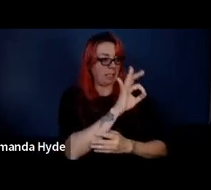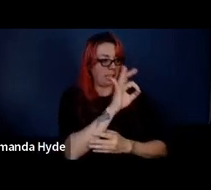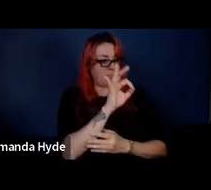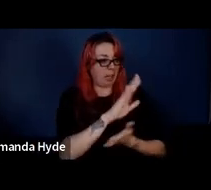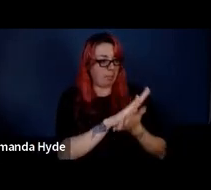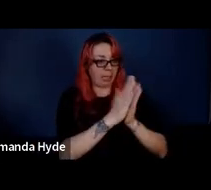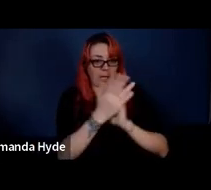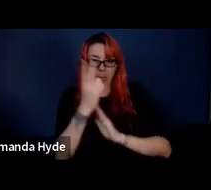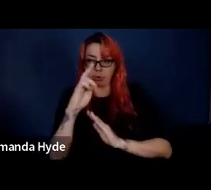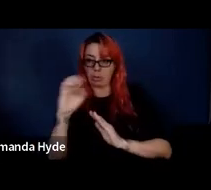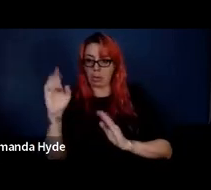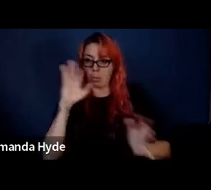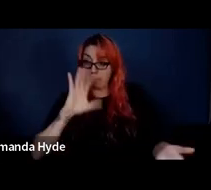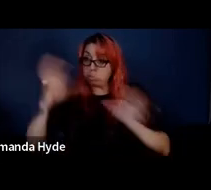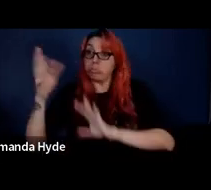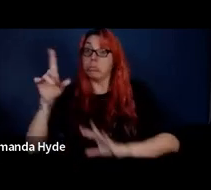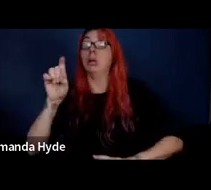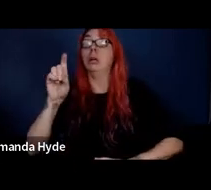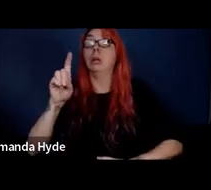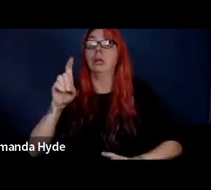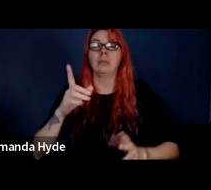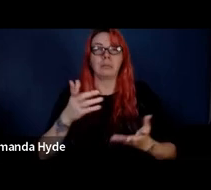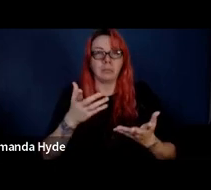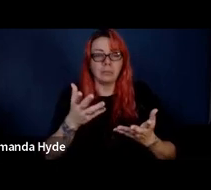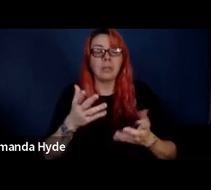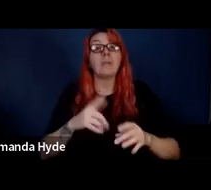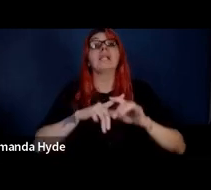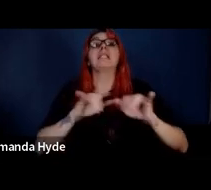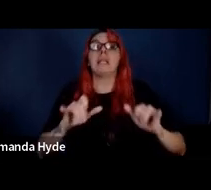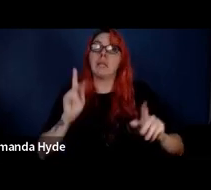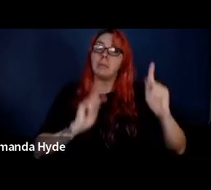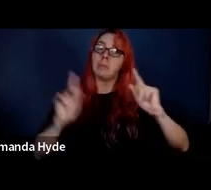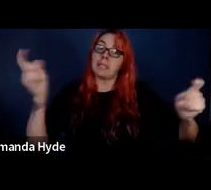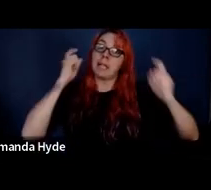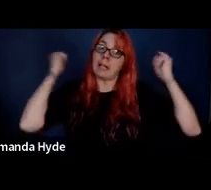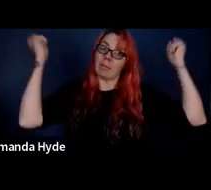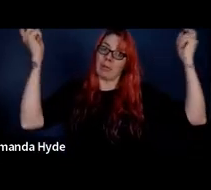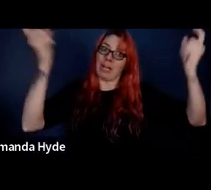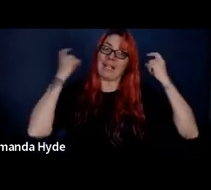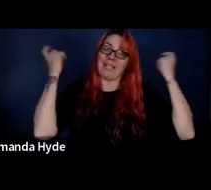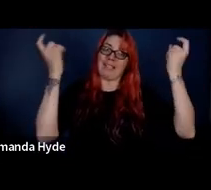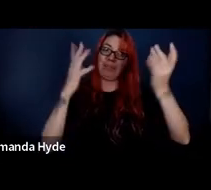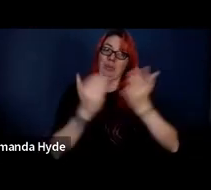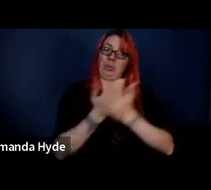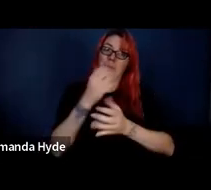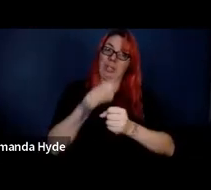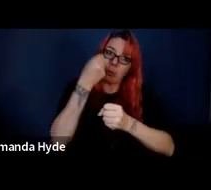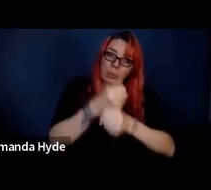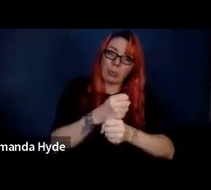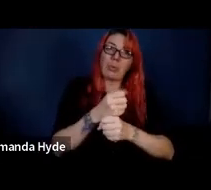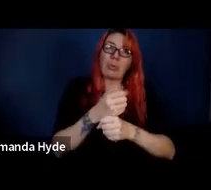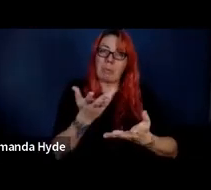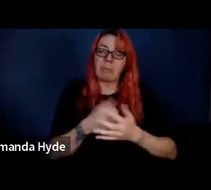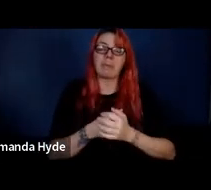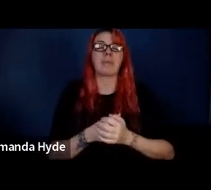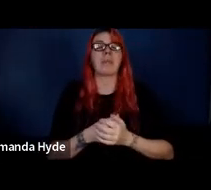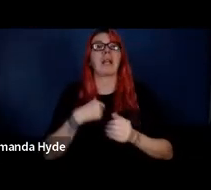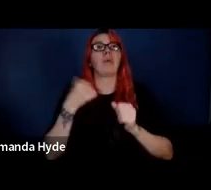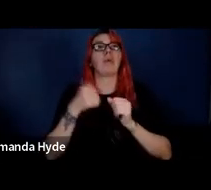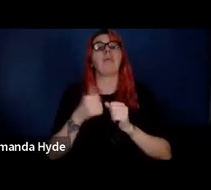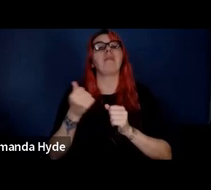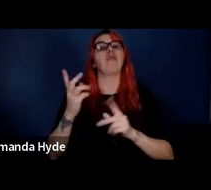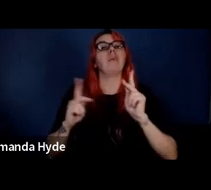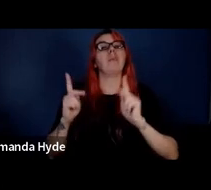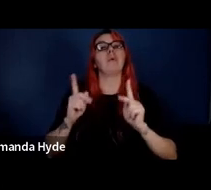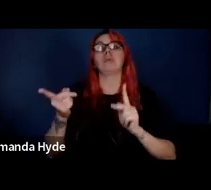a colleague of mine at the time, and I kept saying to them, I think some friends and I were actually going to go to the South for a vacation and make sure